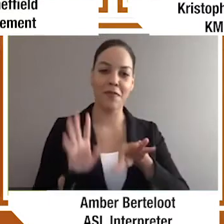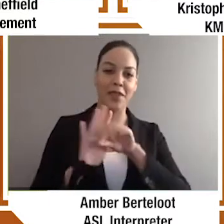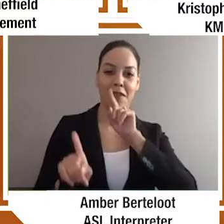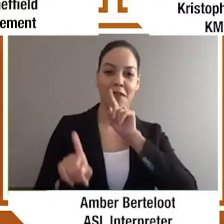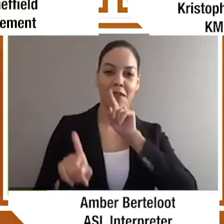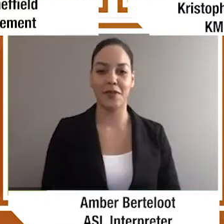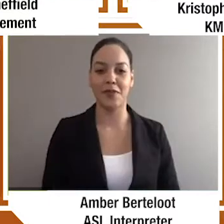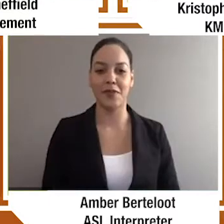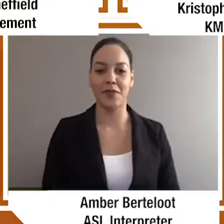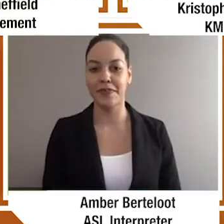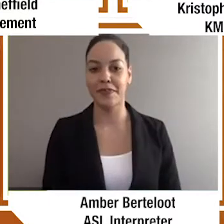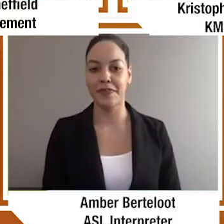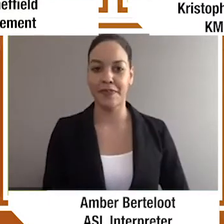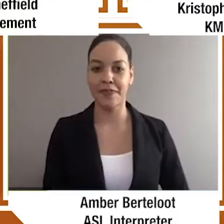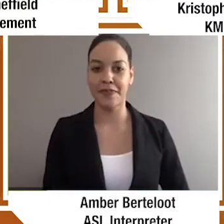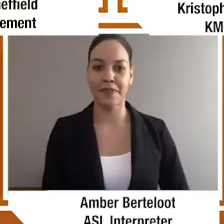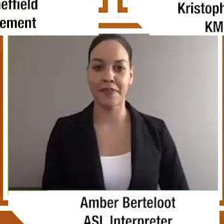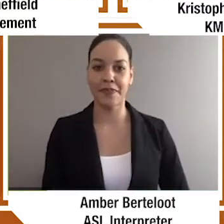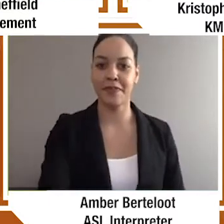I'm not paying attention to Tyquil because